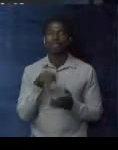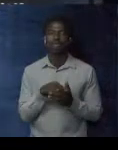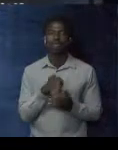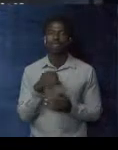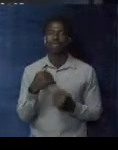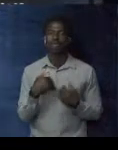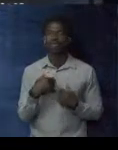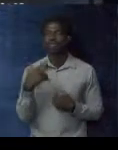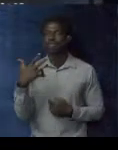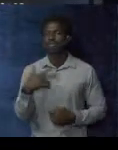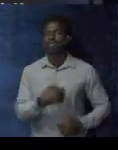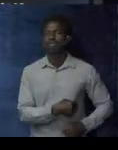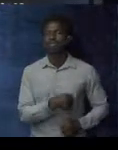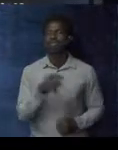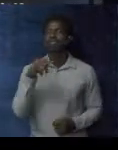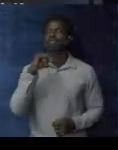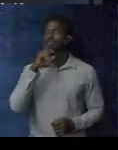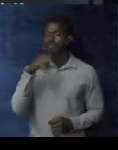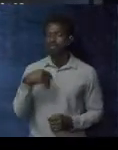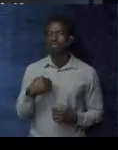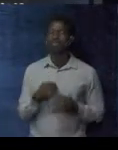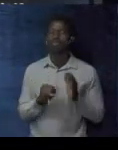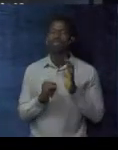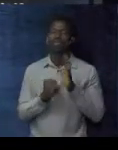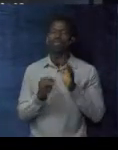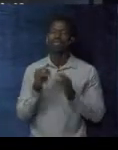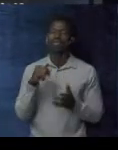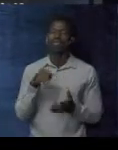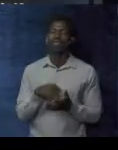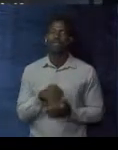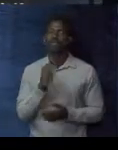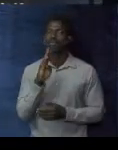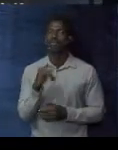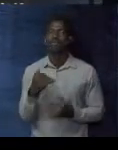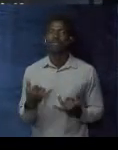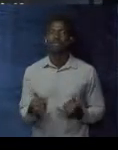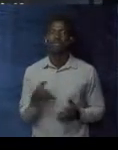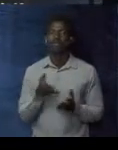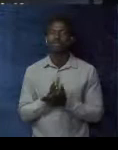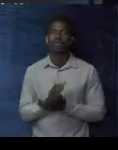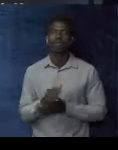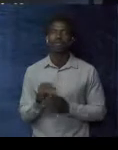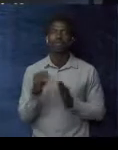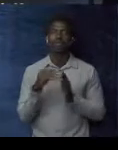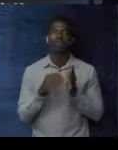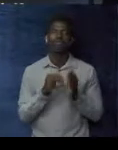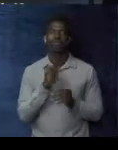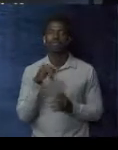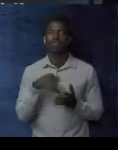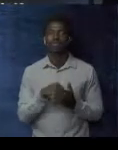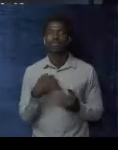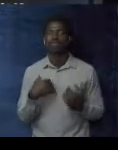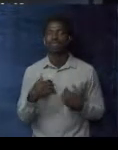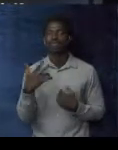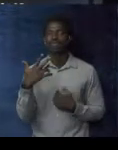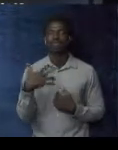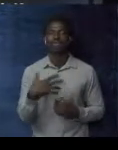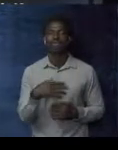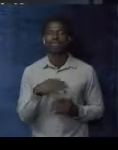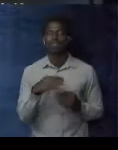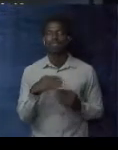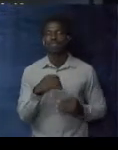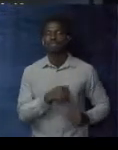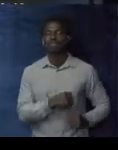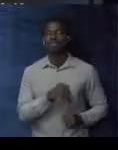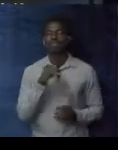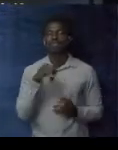of four. Which one is not a property? You must have identified it by now. The correct option will be it has three sides instead of four. This is because